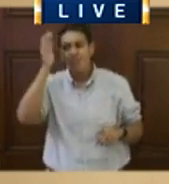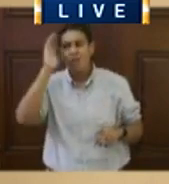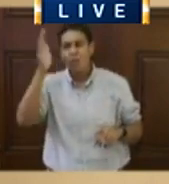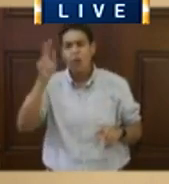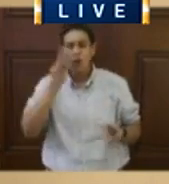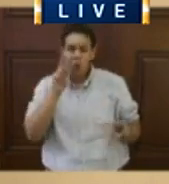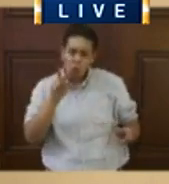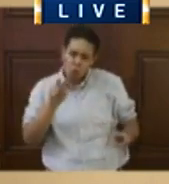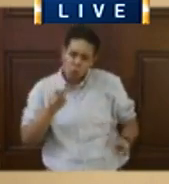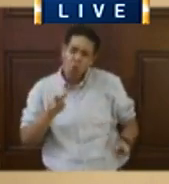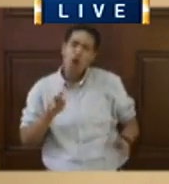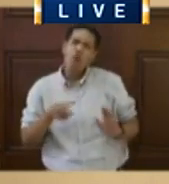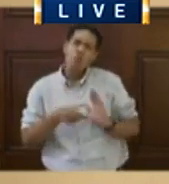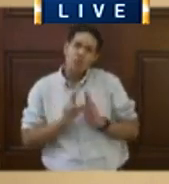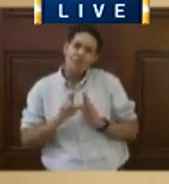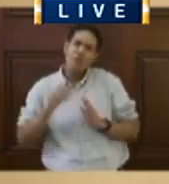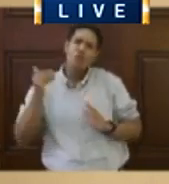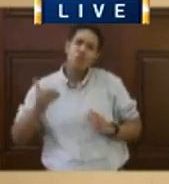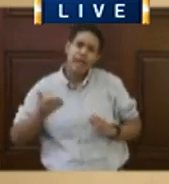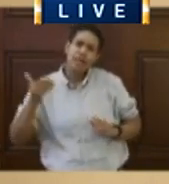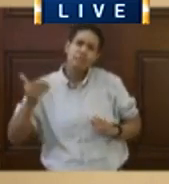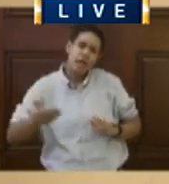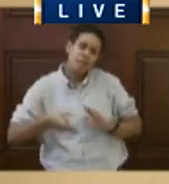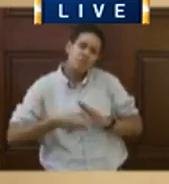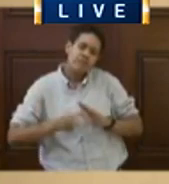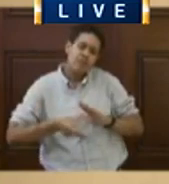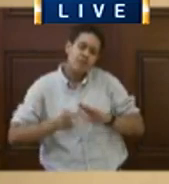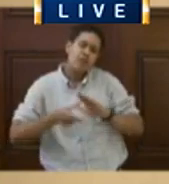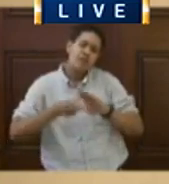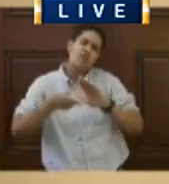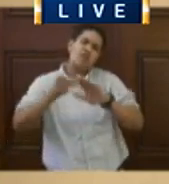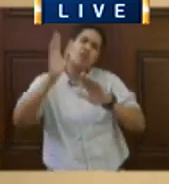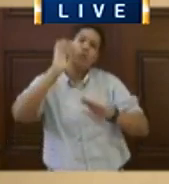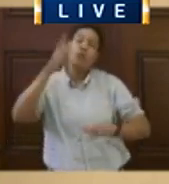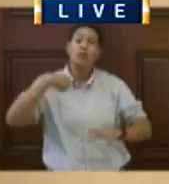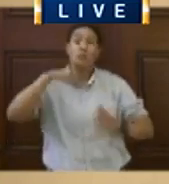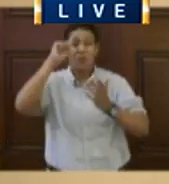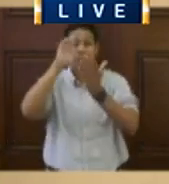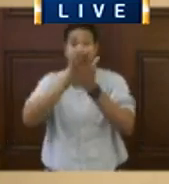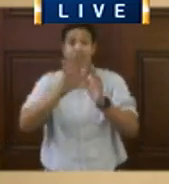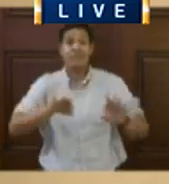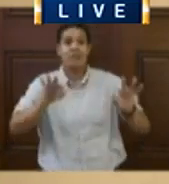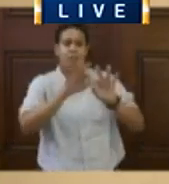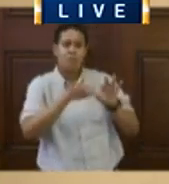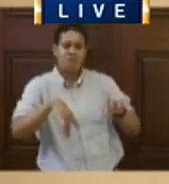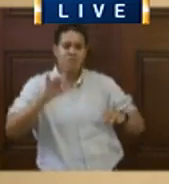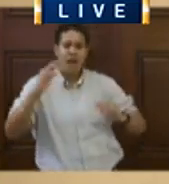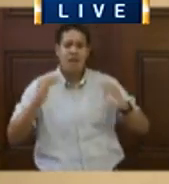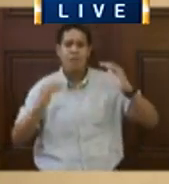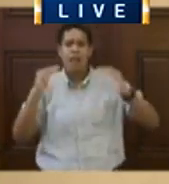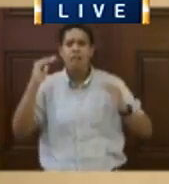and reviewing from time to time. We believe that it's important that we find that balance between economic